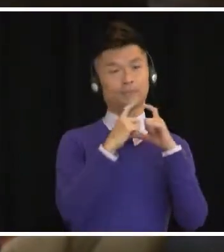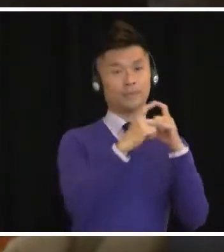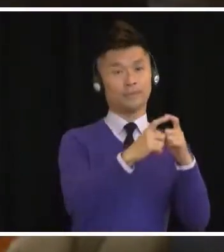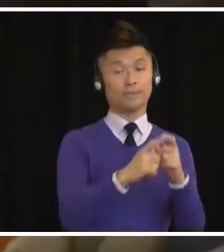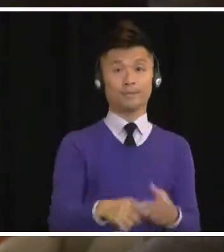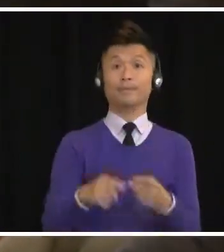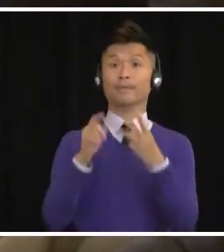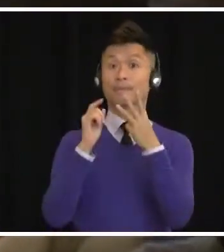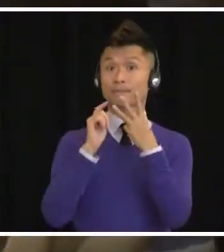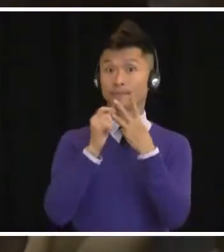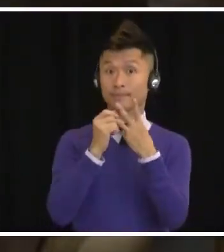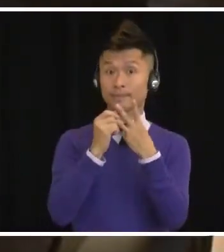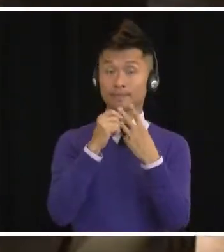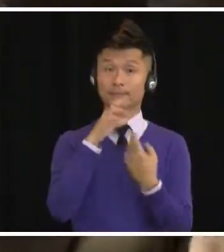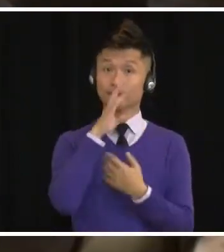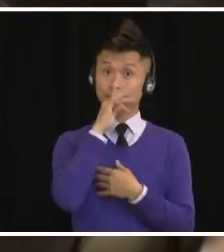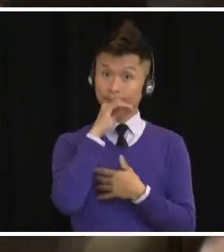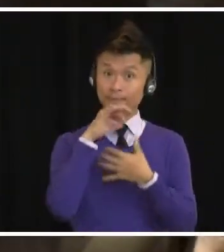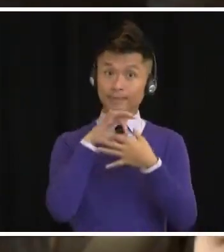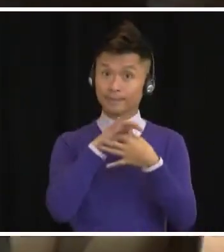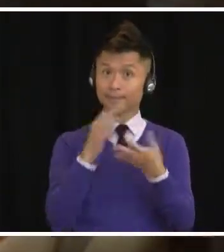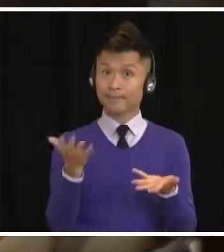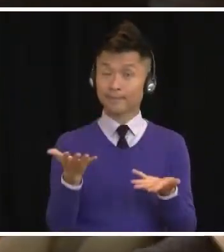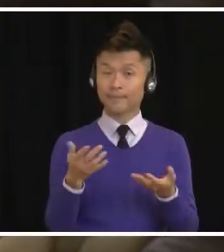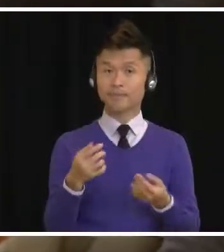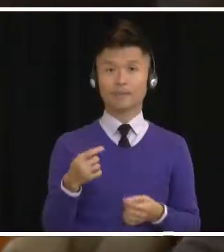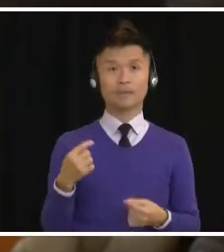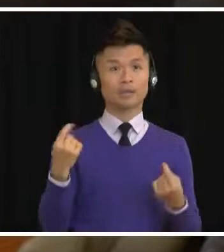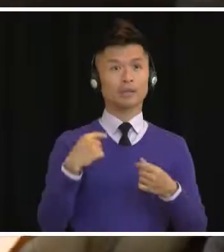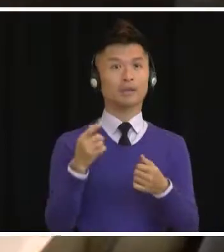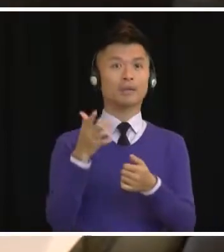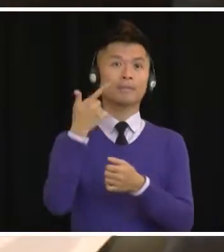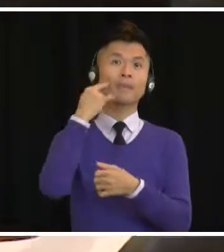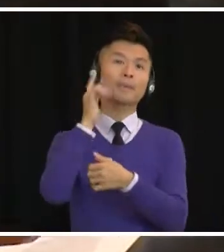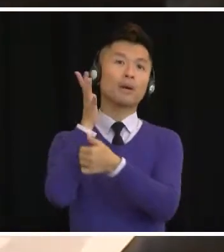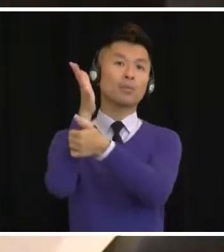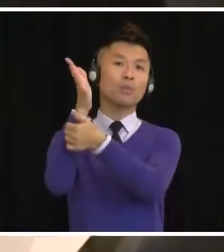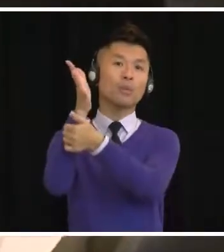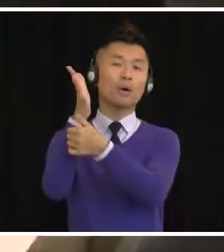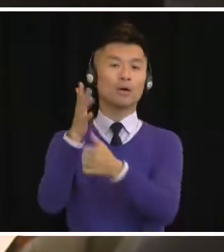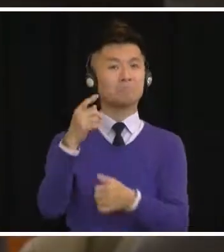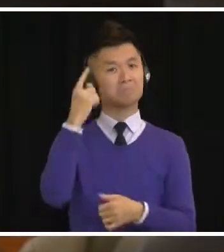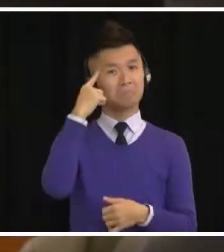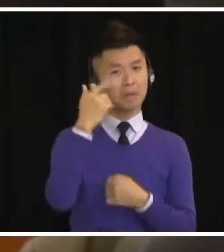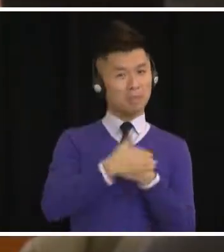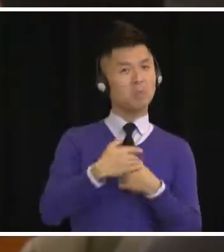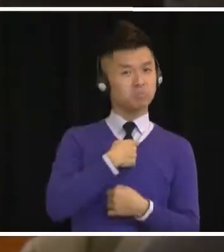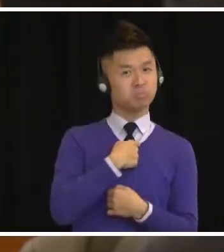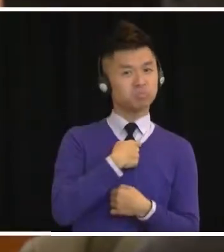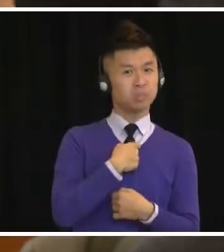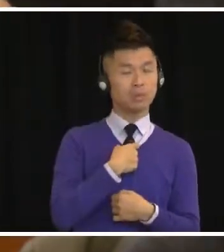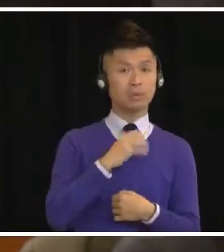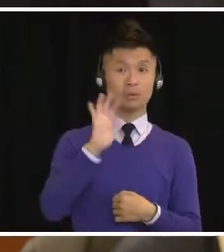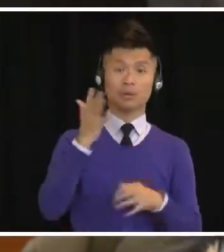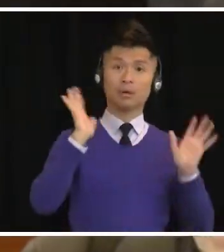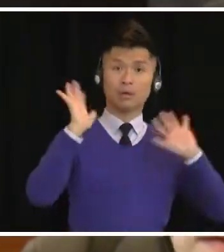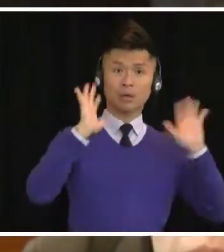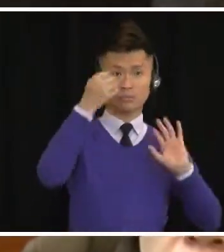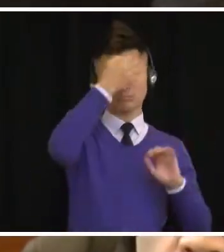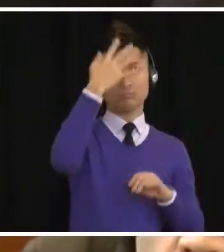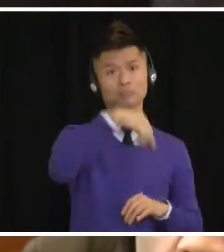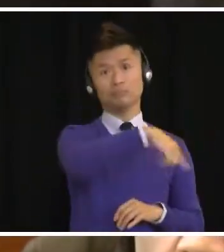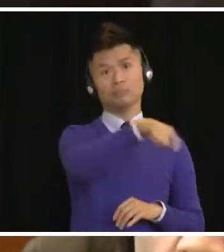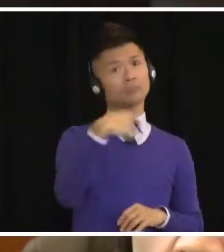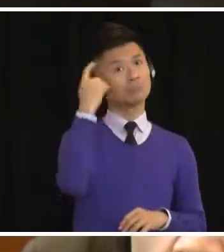the Ministry of Justice will be answering the question. The third question is, our poll shows that